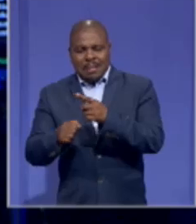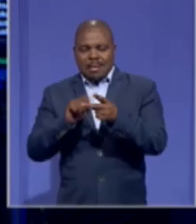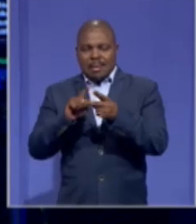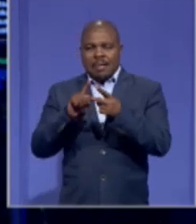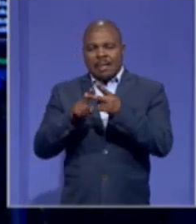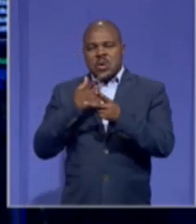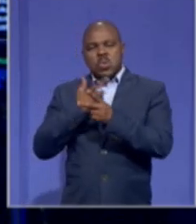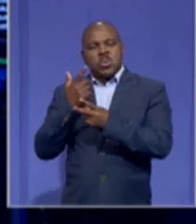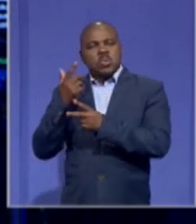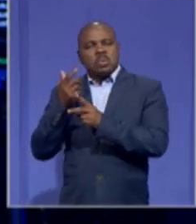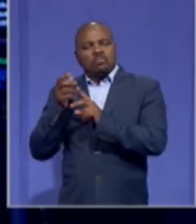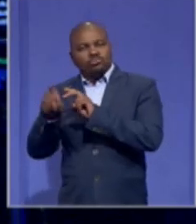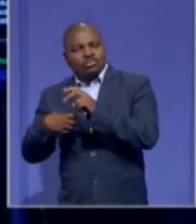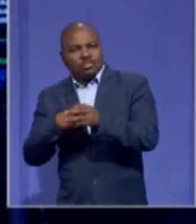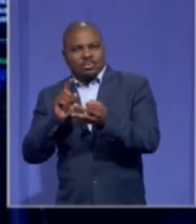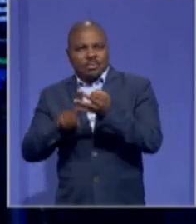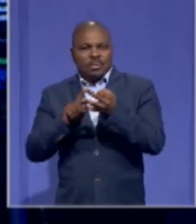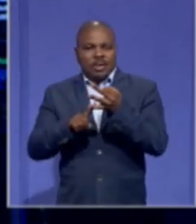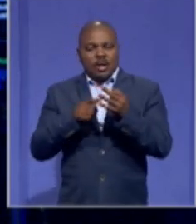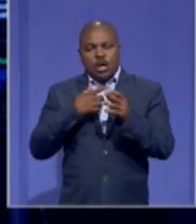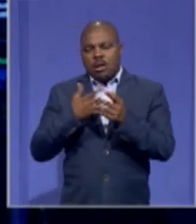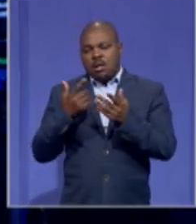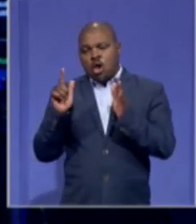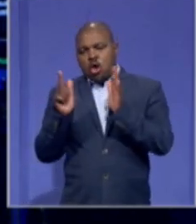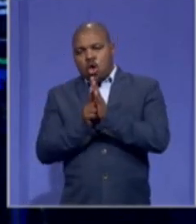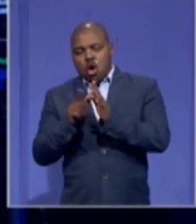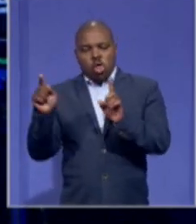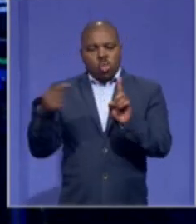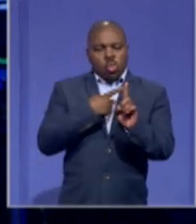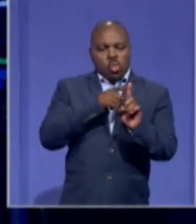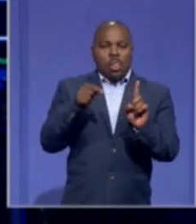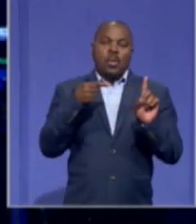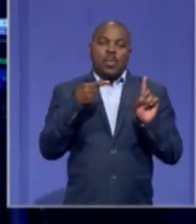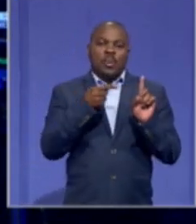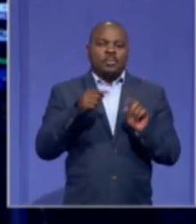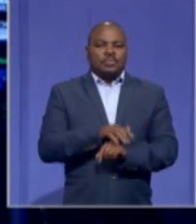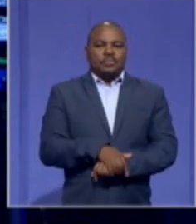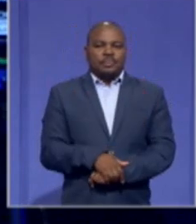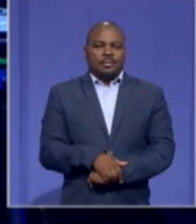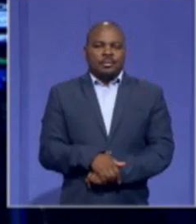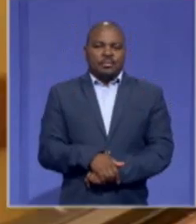tsa tlatlapo e ka sitana le ho sitisa toka ho phethahala.